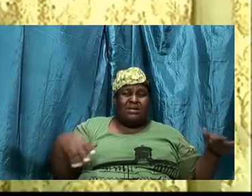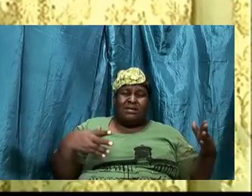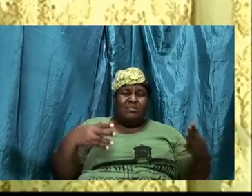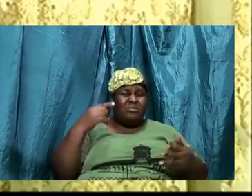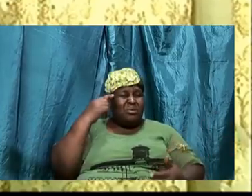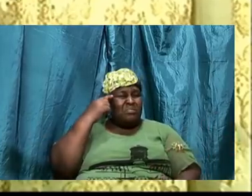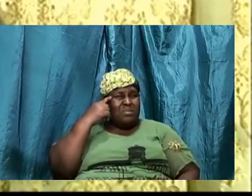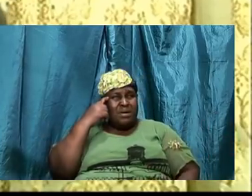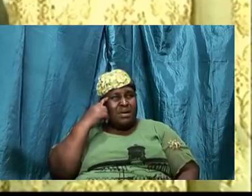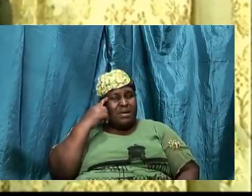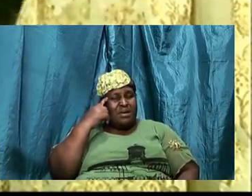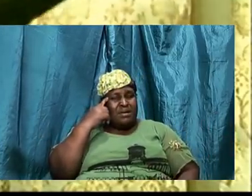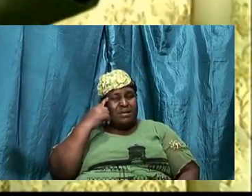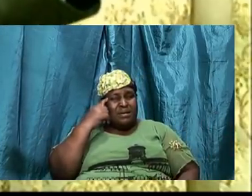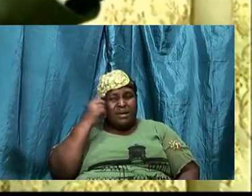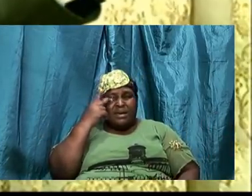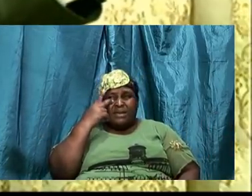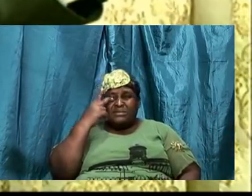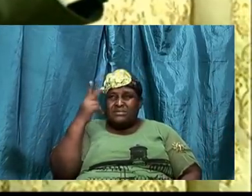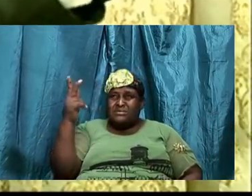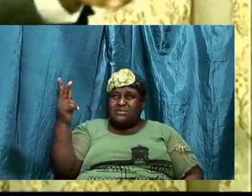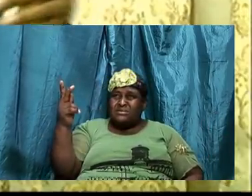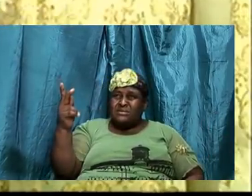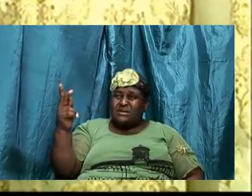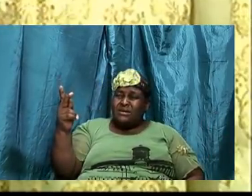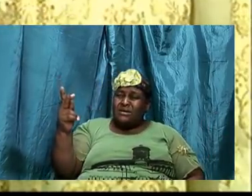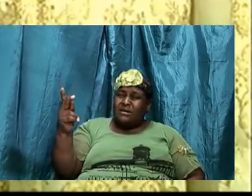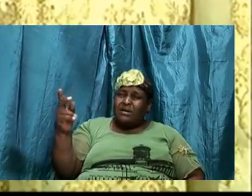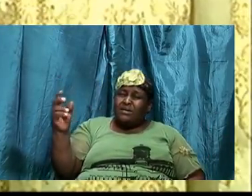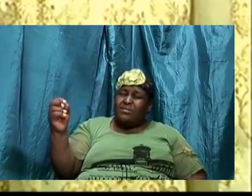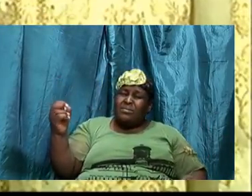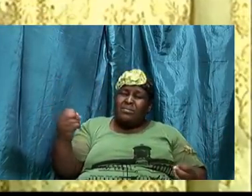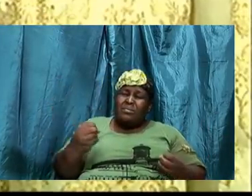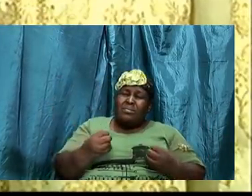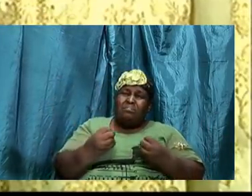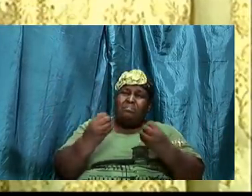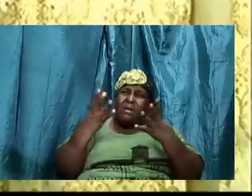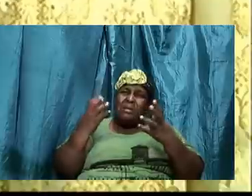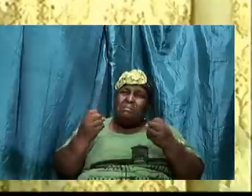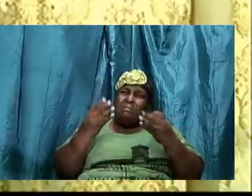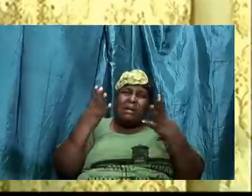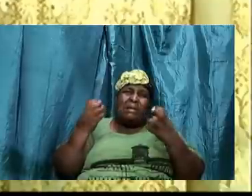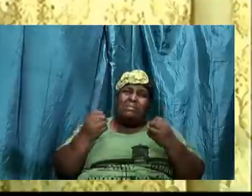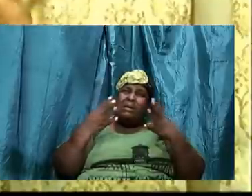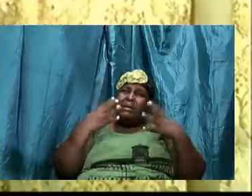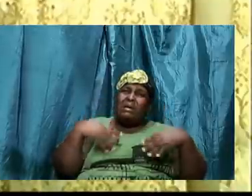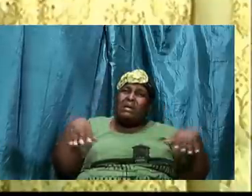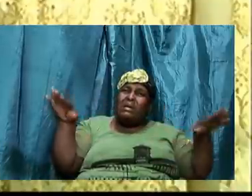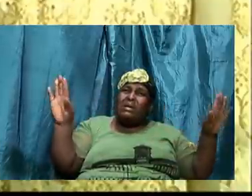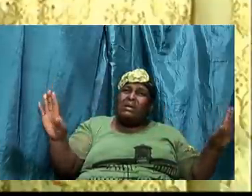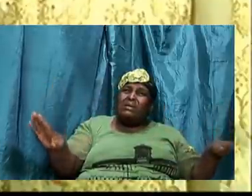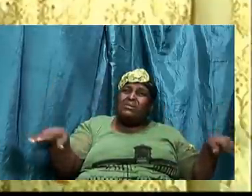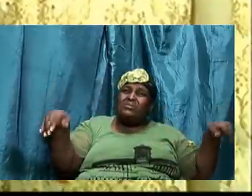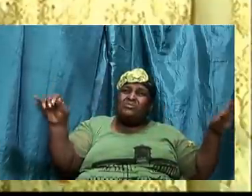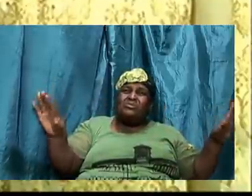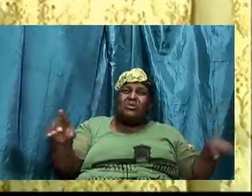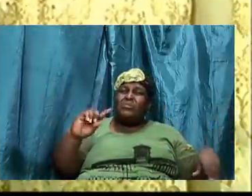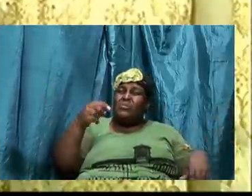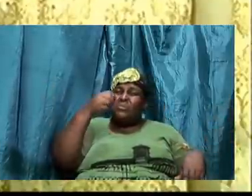where you can just see a host where God is, and these hosts were just worshiping him.